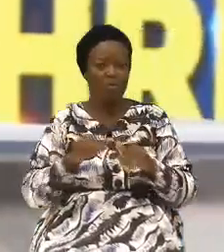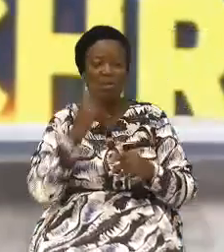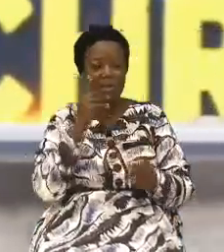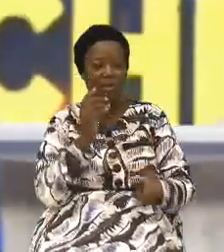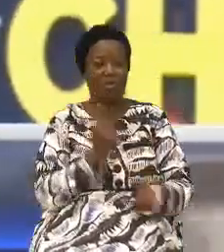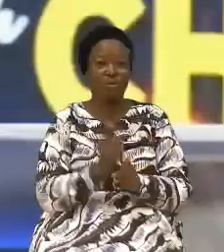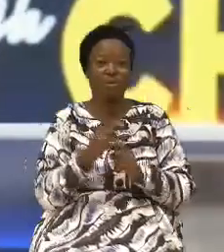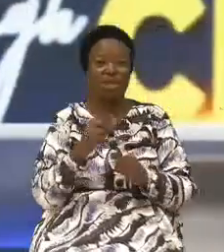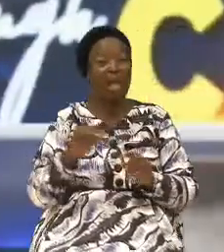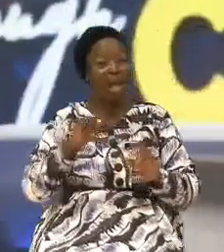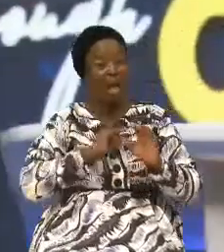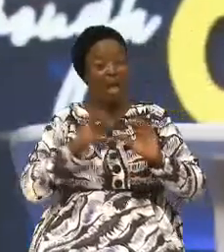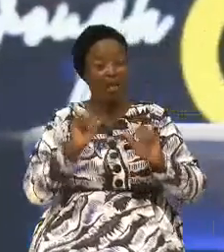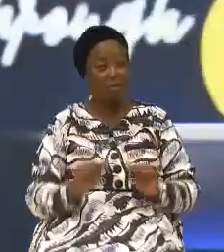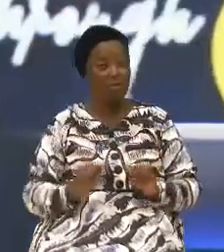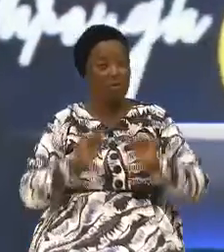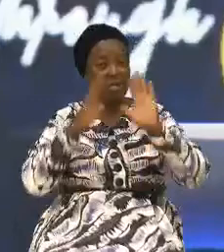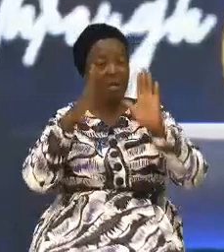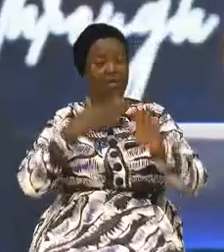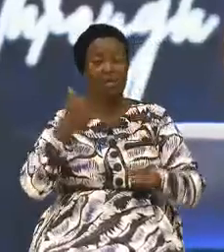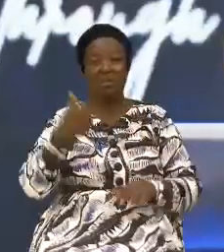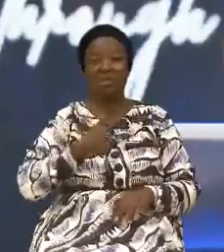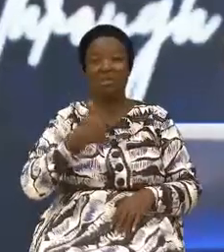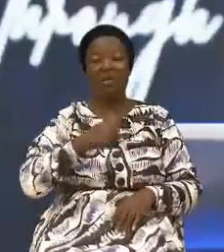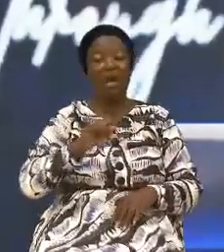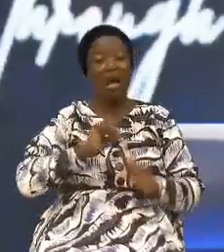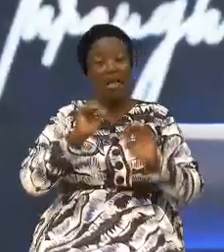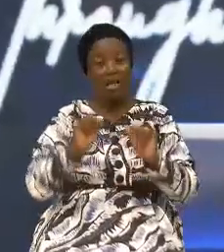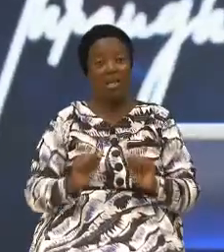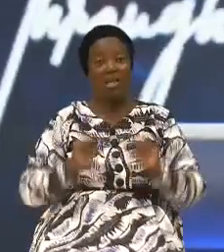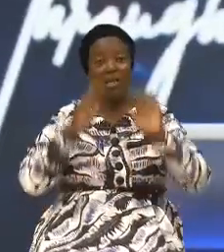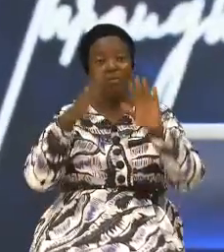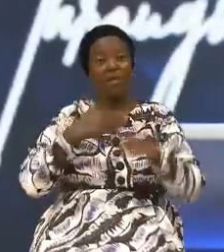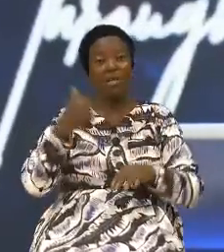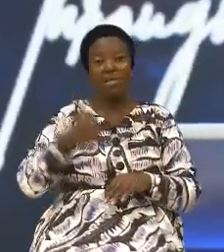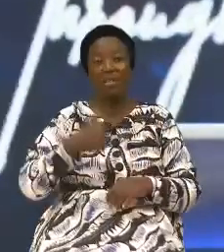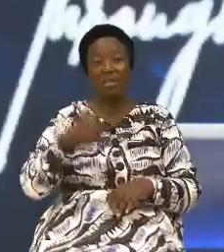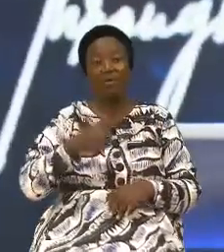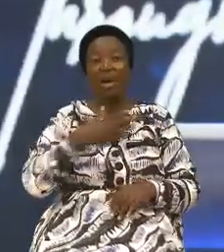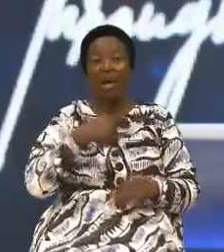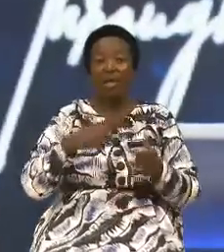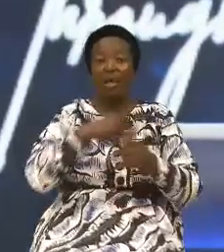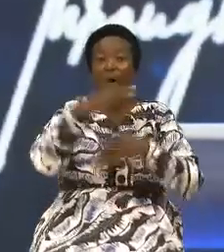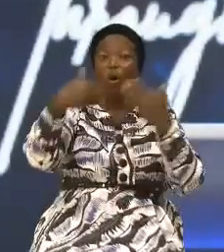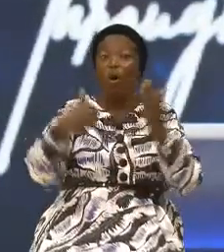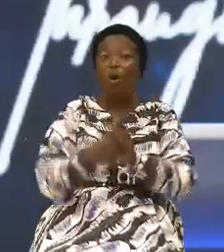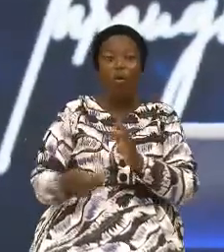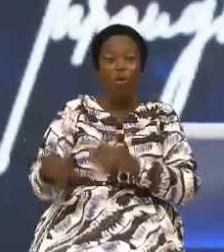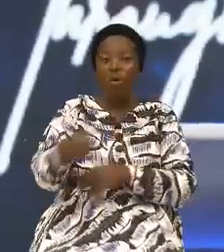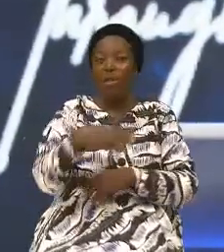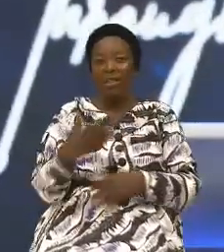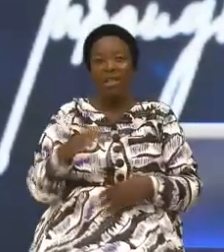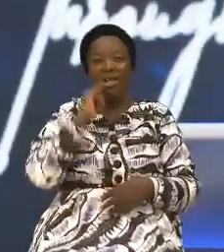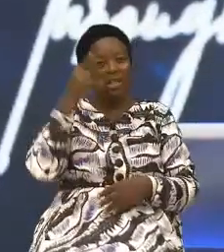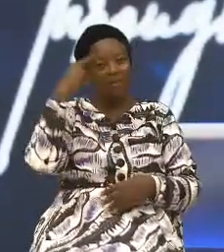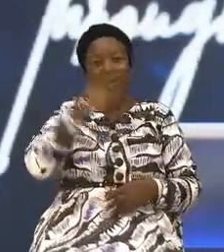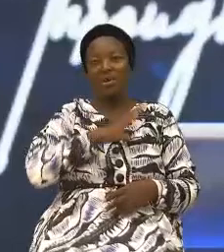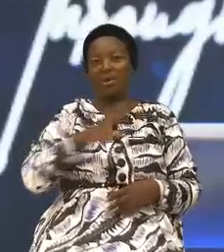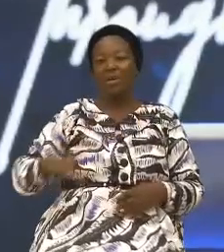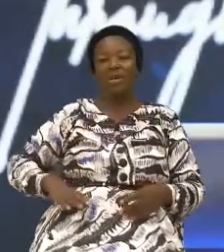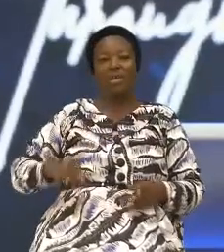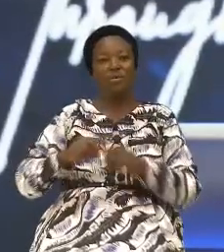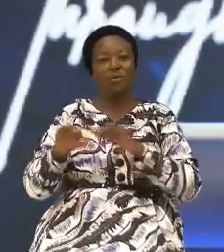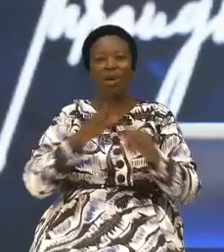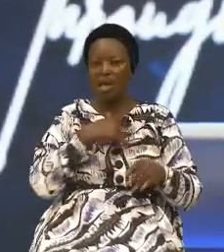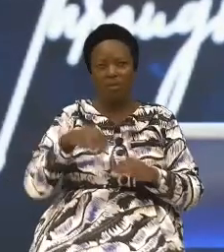surrender myself. I yield myself. And the rest is for Christ to do. And he will do it